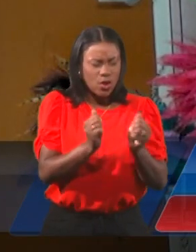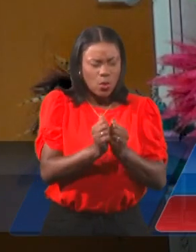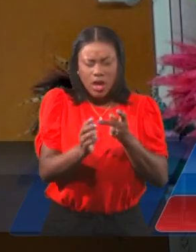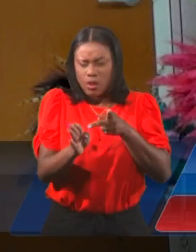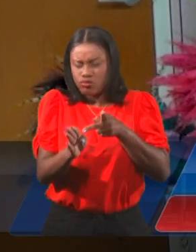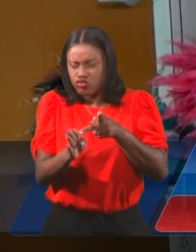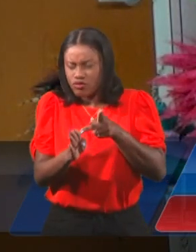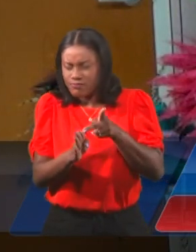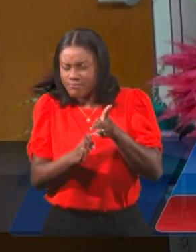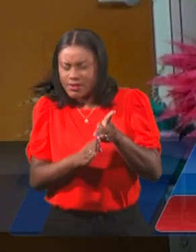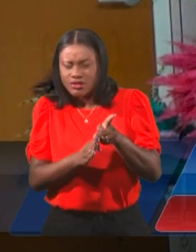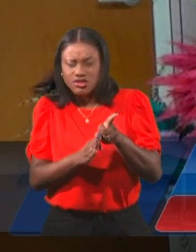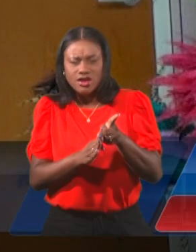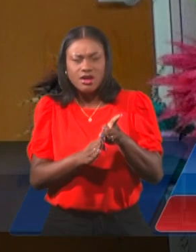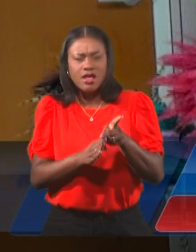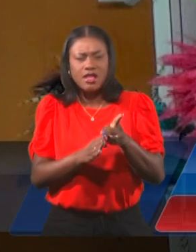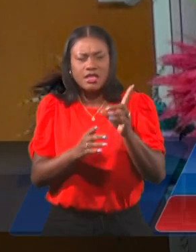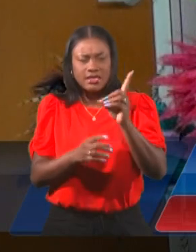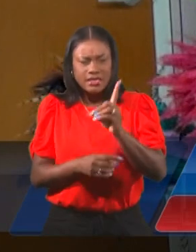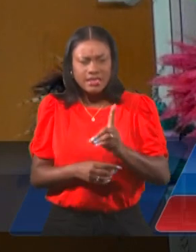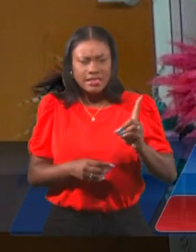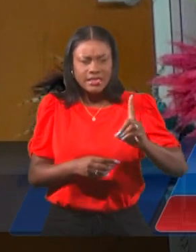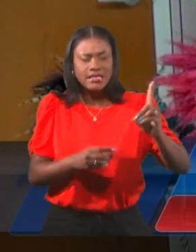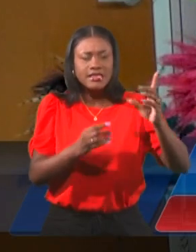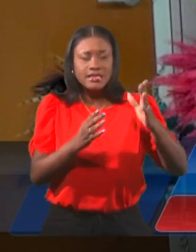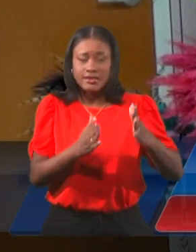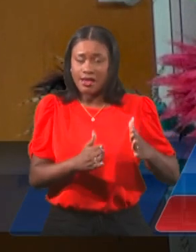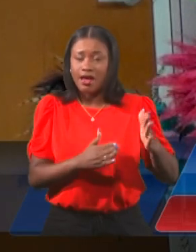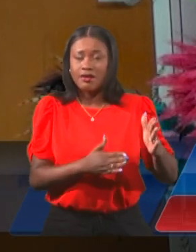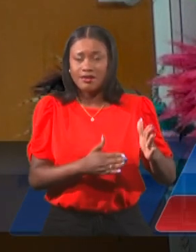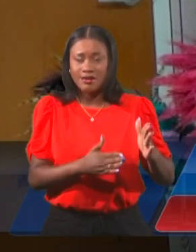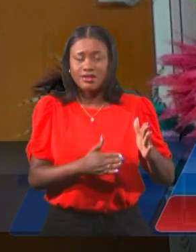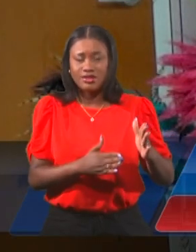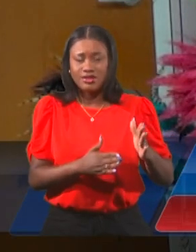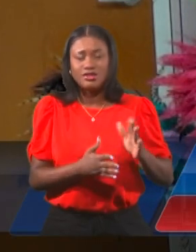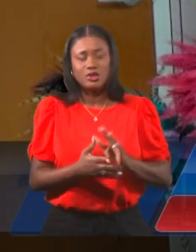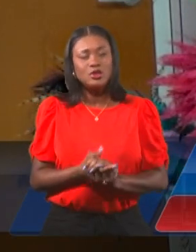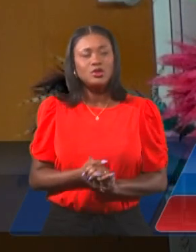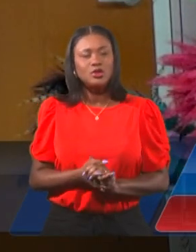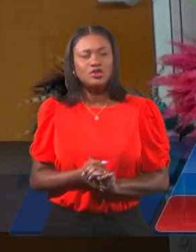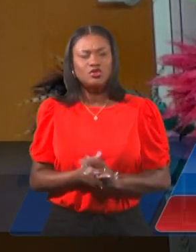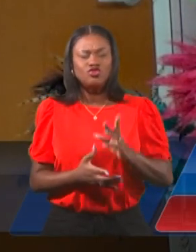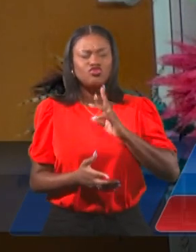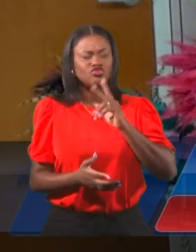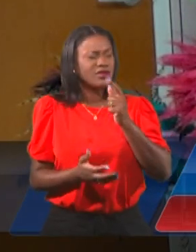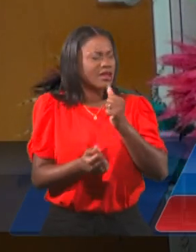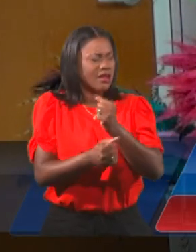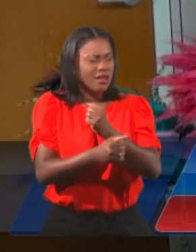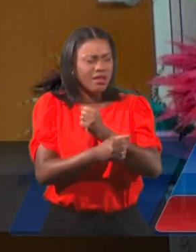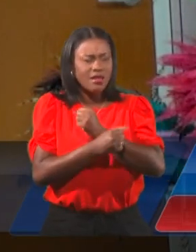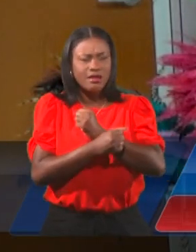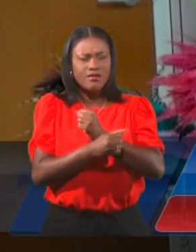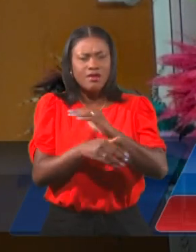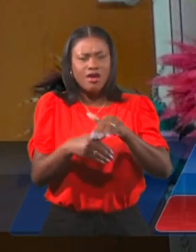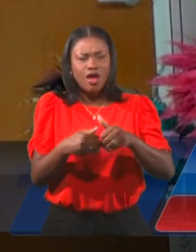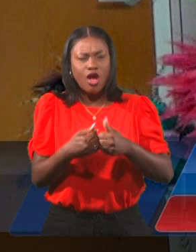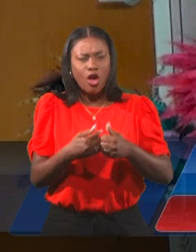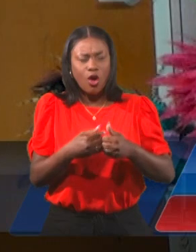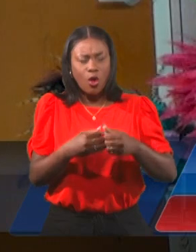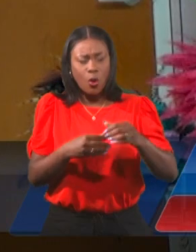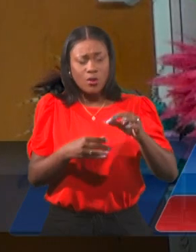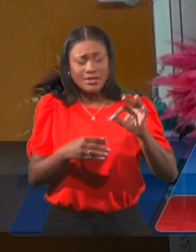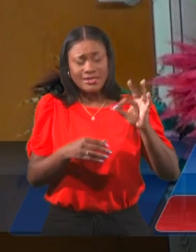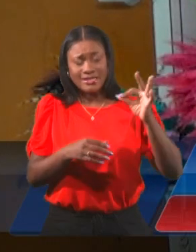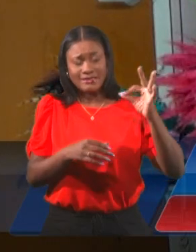and recognized designers. So, you know, I'm looking forward to that. I really love how the feathering of the